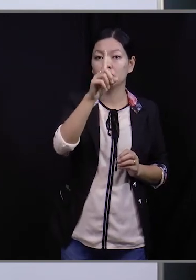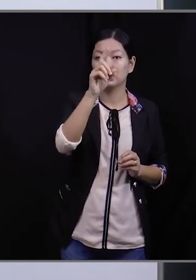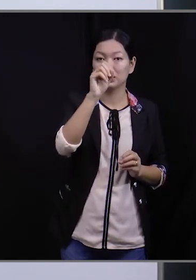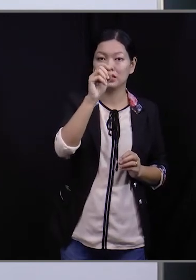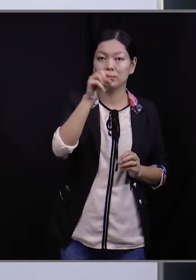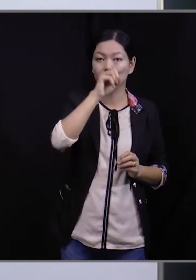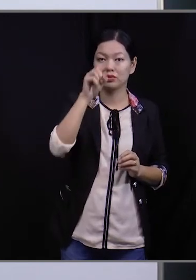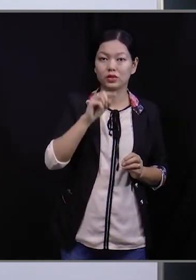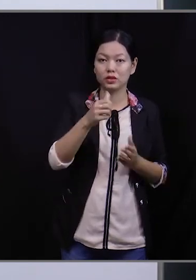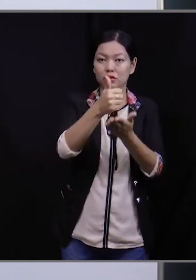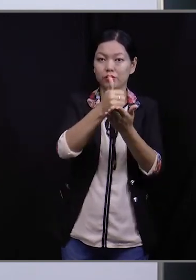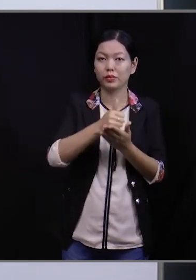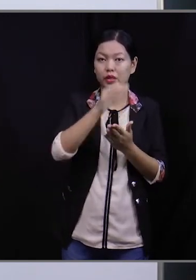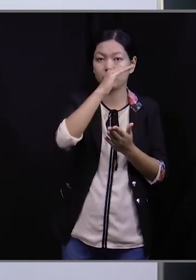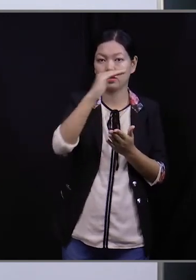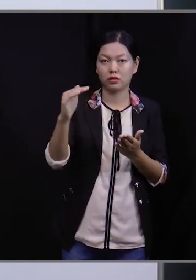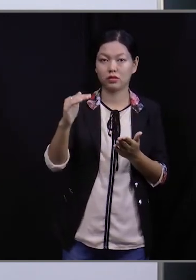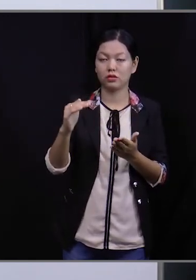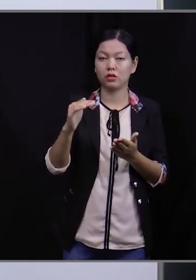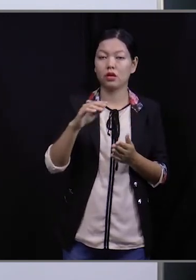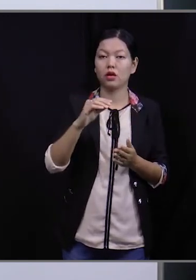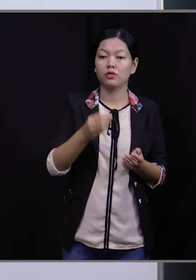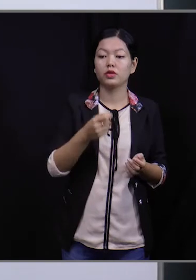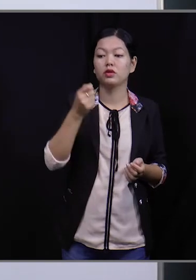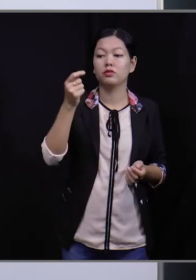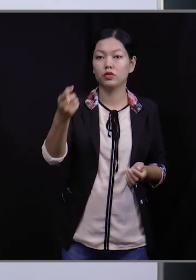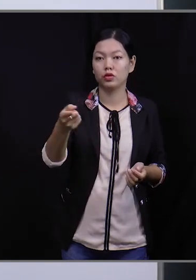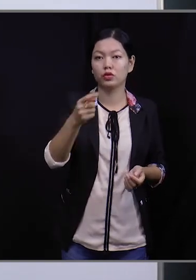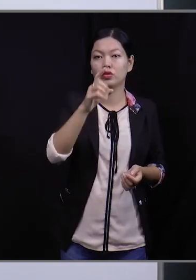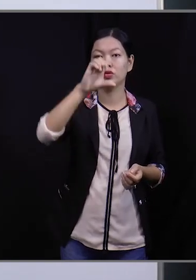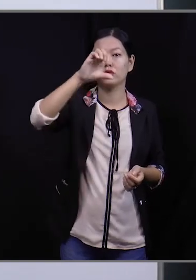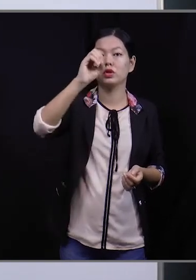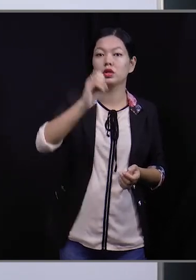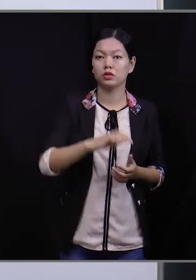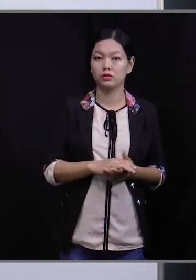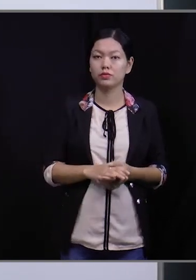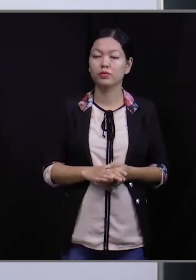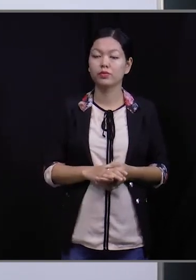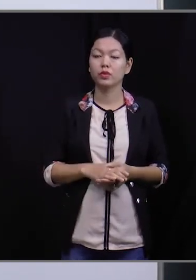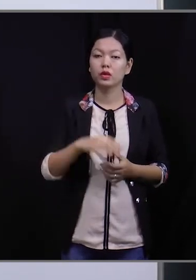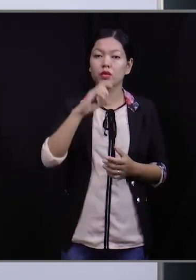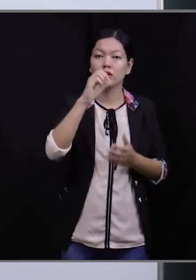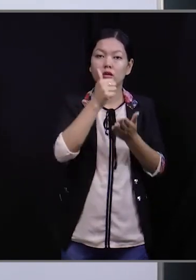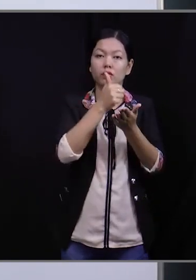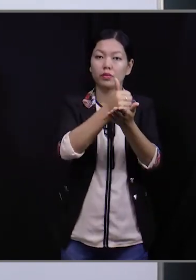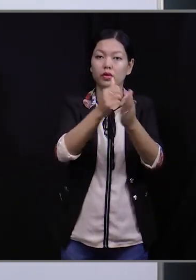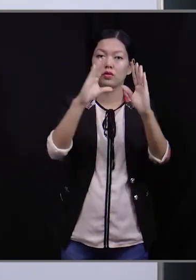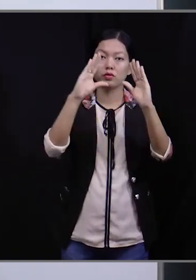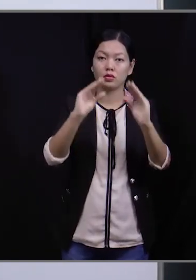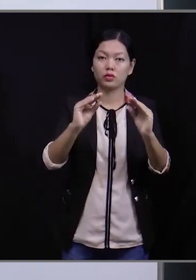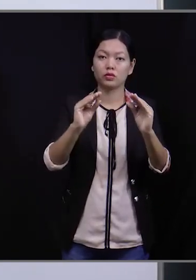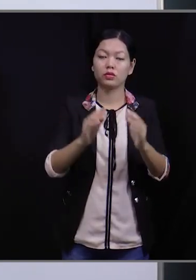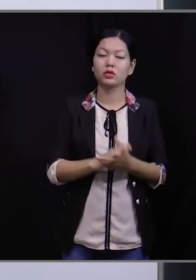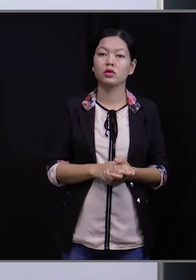expansionary monetary policy, the central bank will try to reduce. The central bank will try to reduce this. So